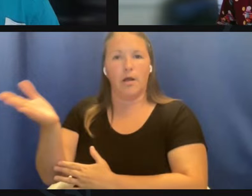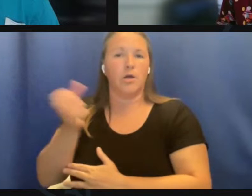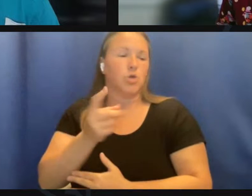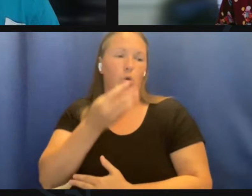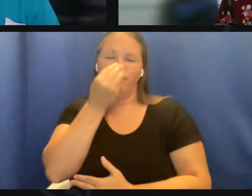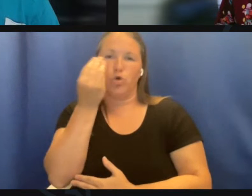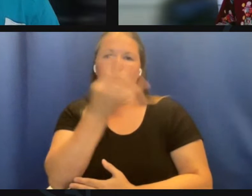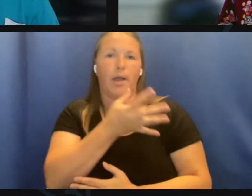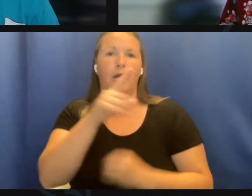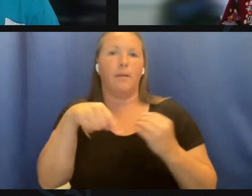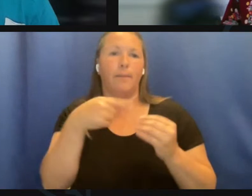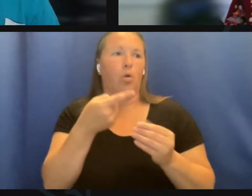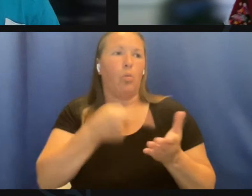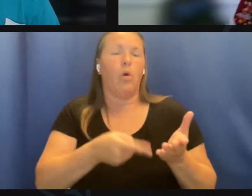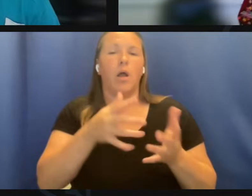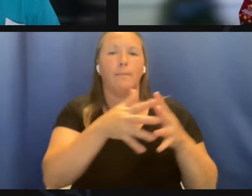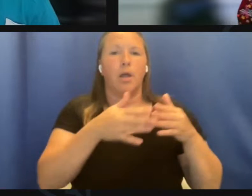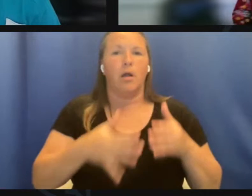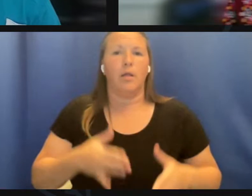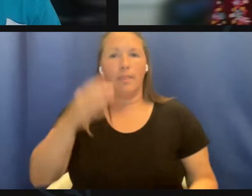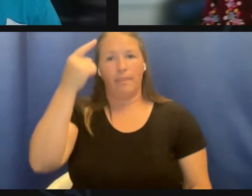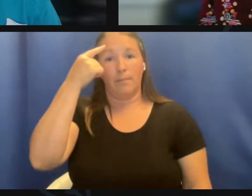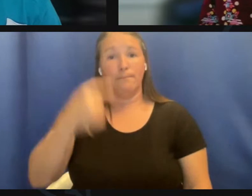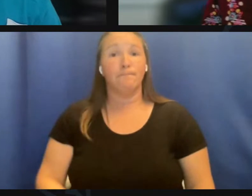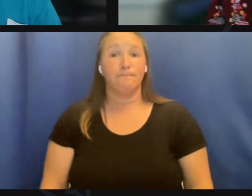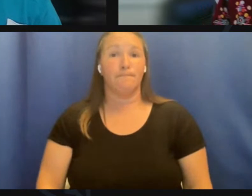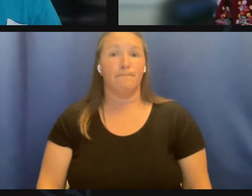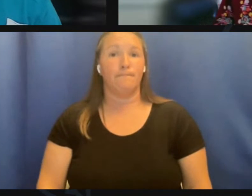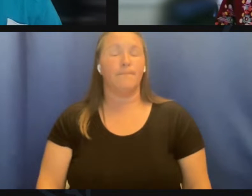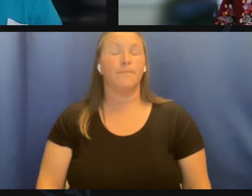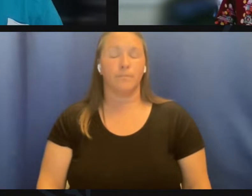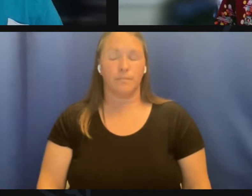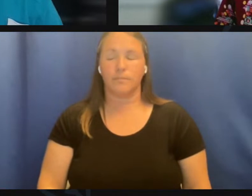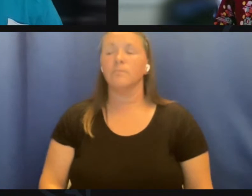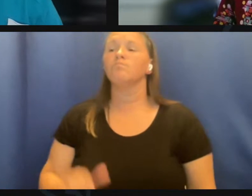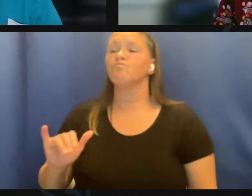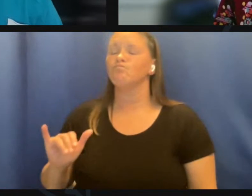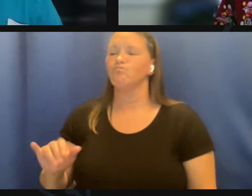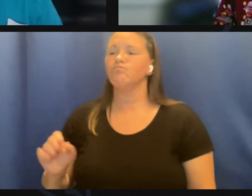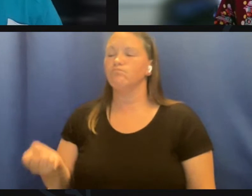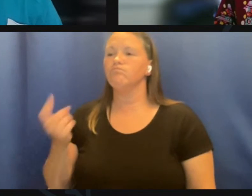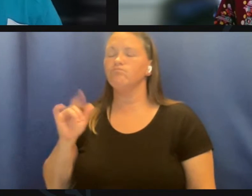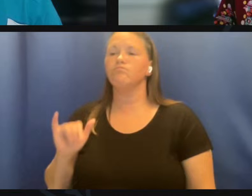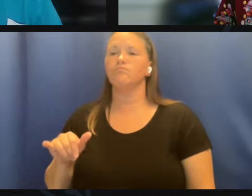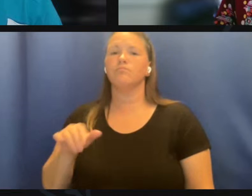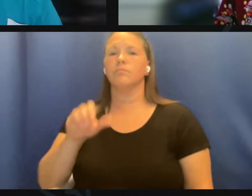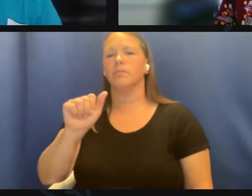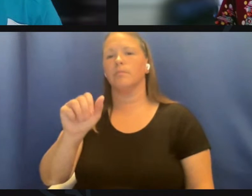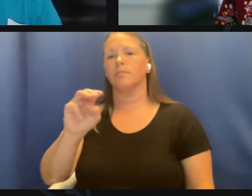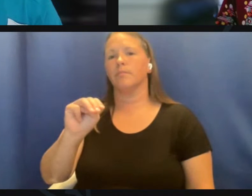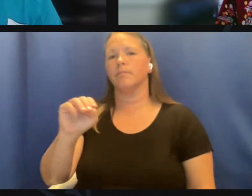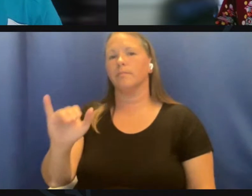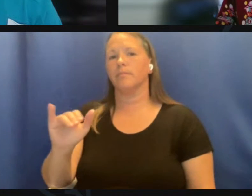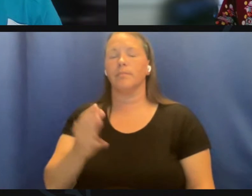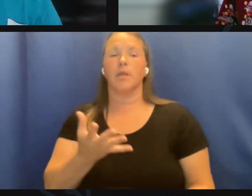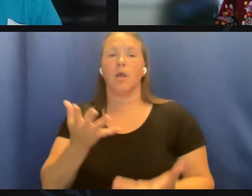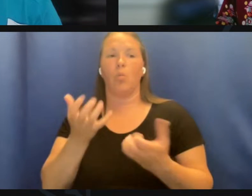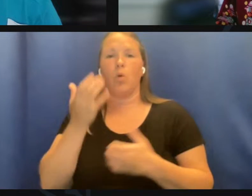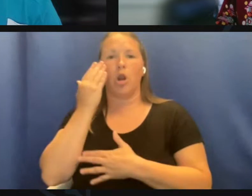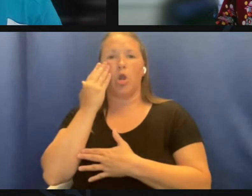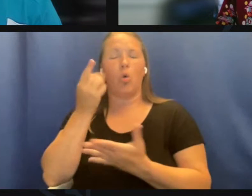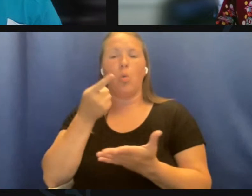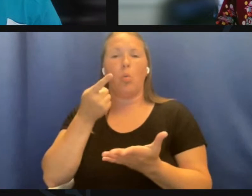by Americans. Mm-hmm. That makes sense. Amy is asking, what interactions did Elizabeth